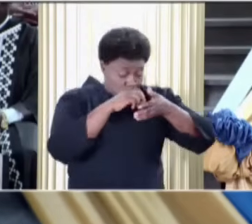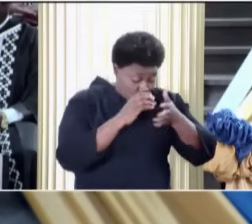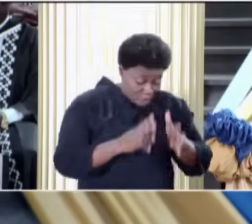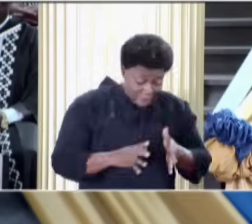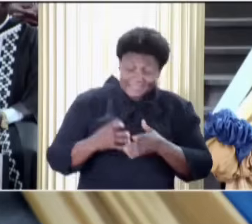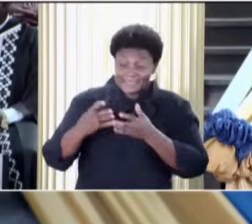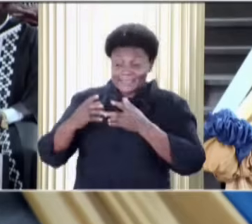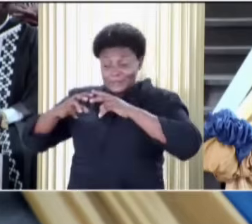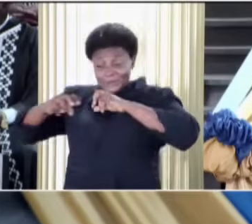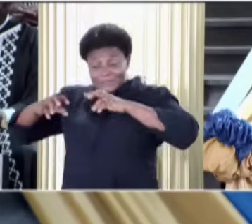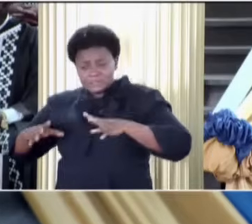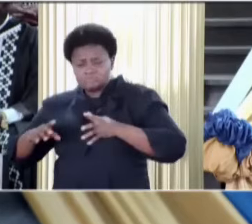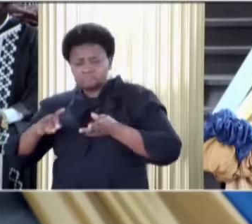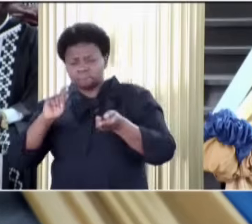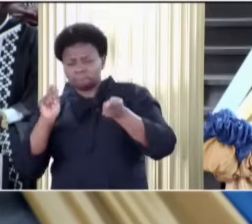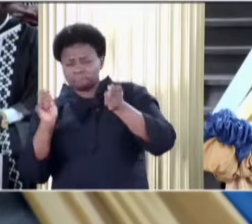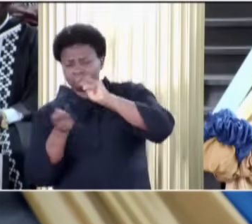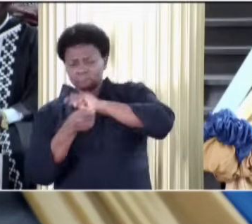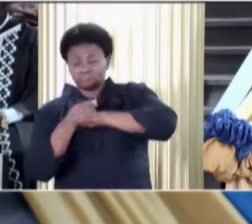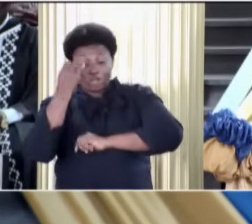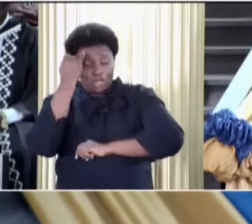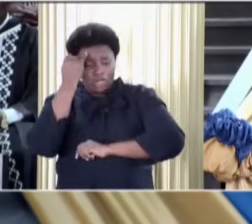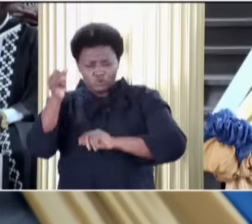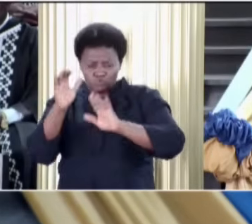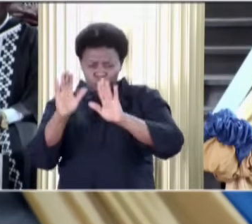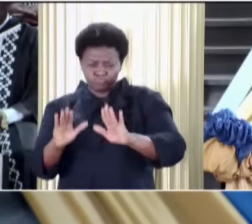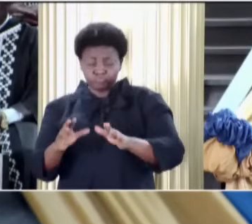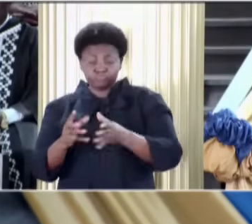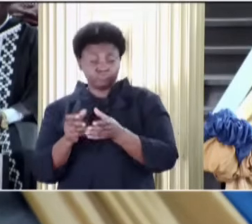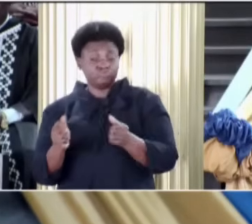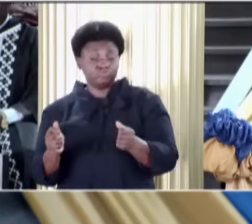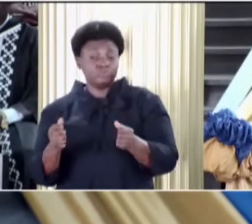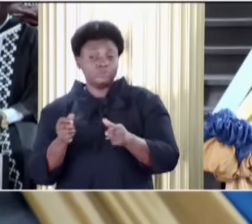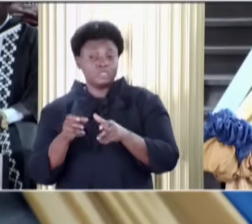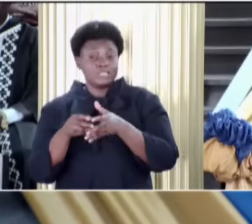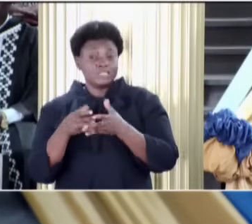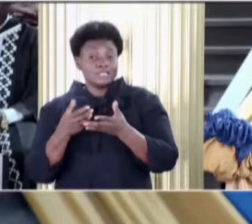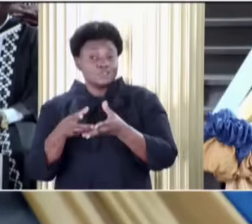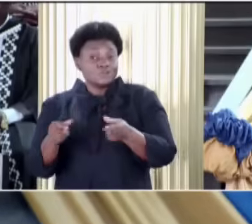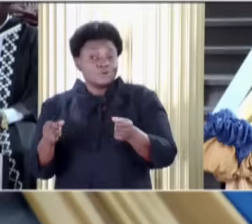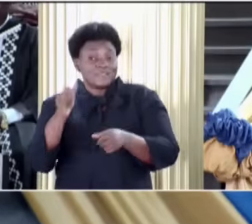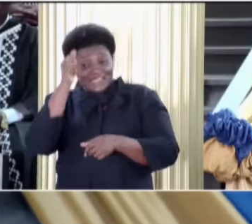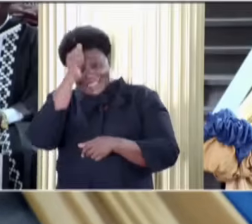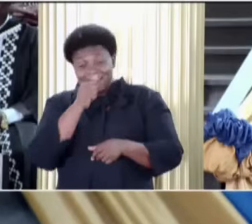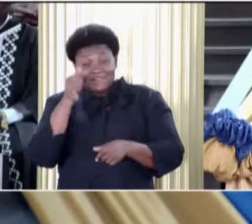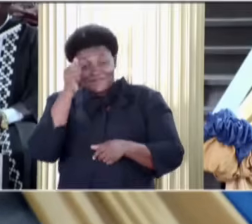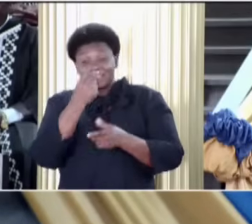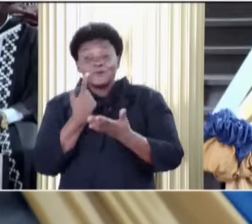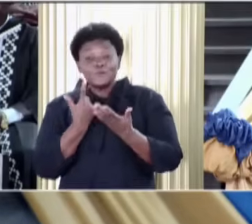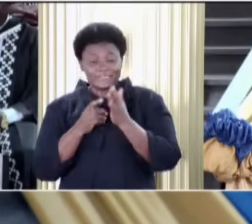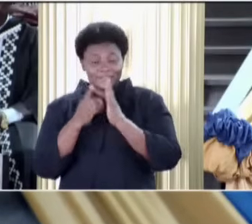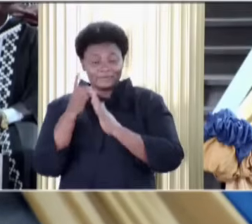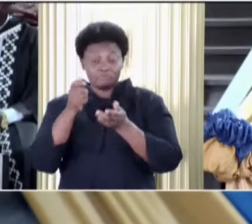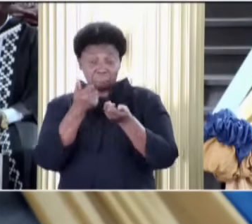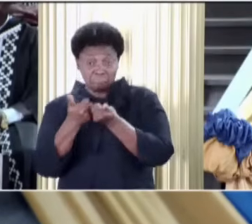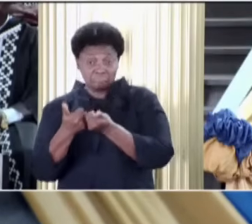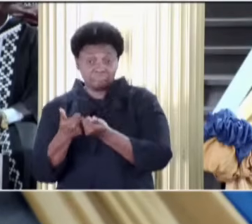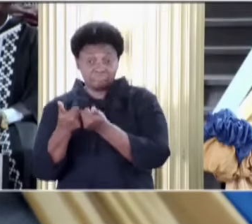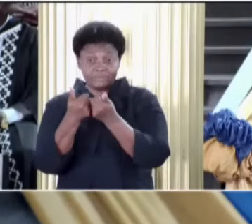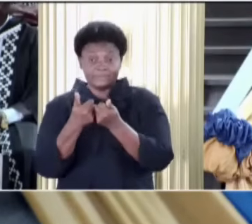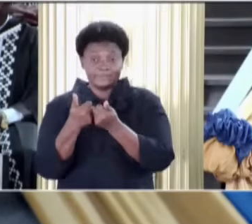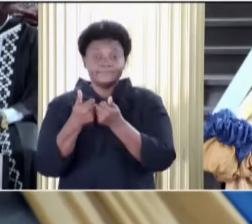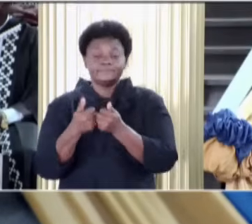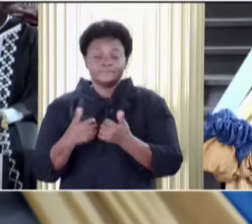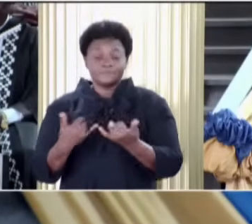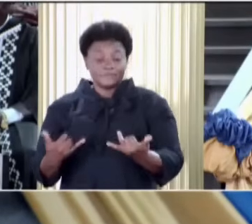translate ideas into impactful solutions addressing Africa's development challenges.